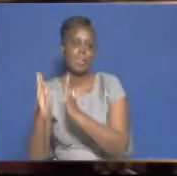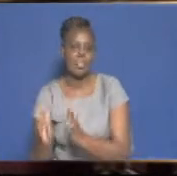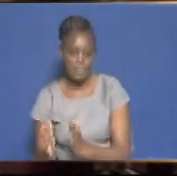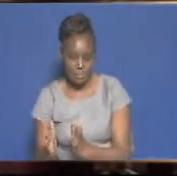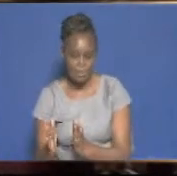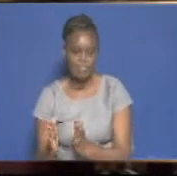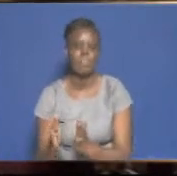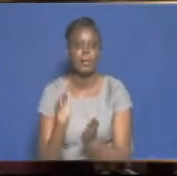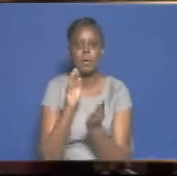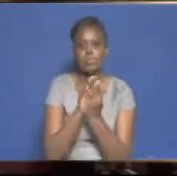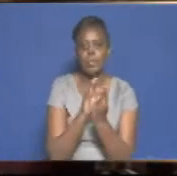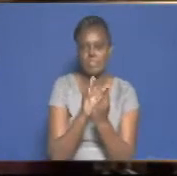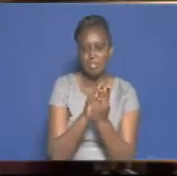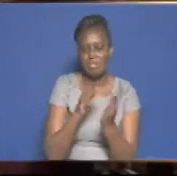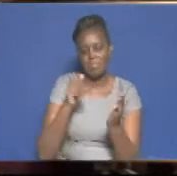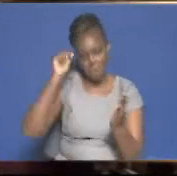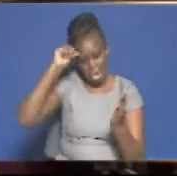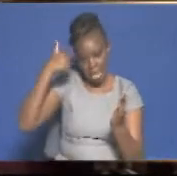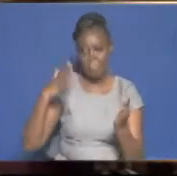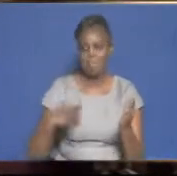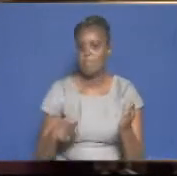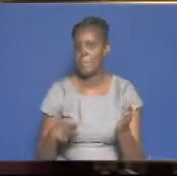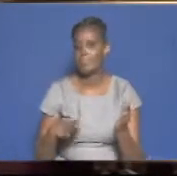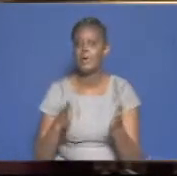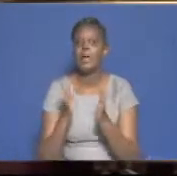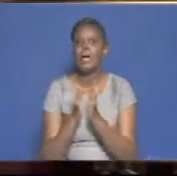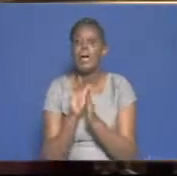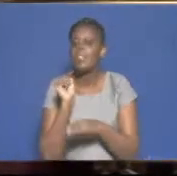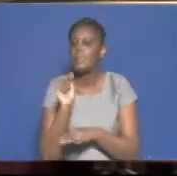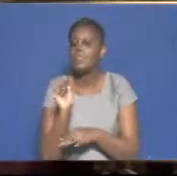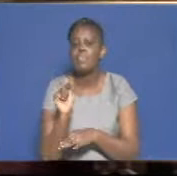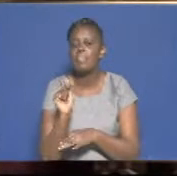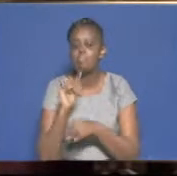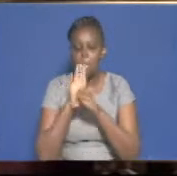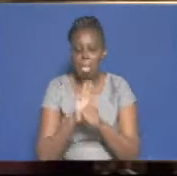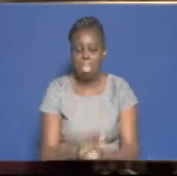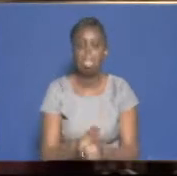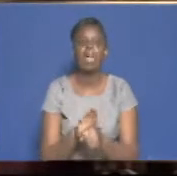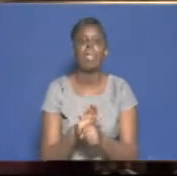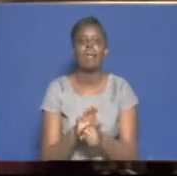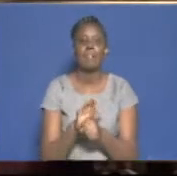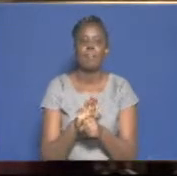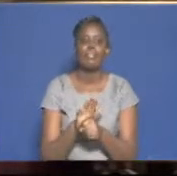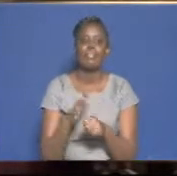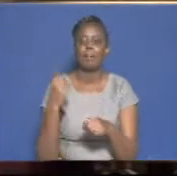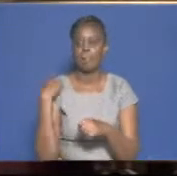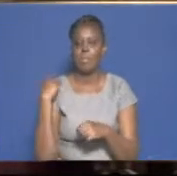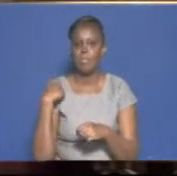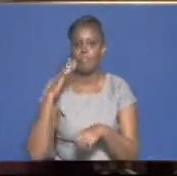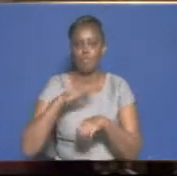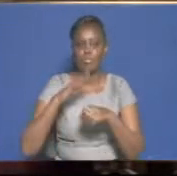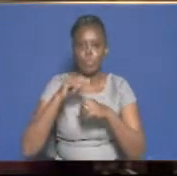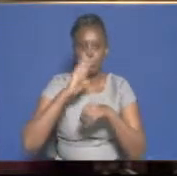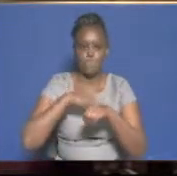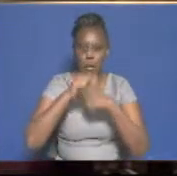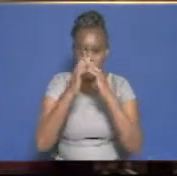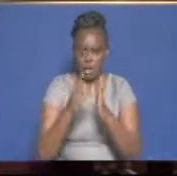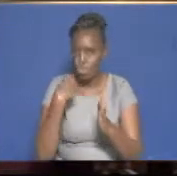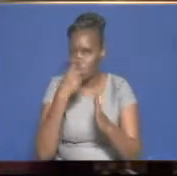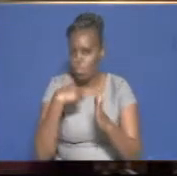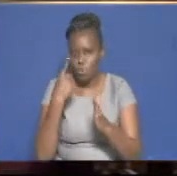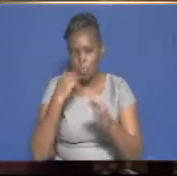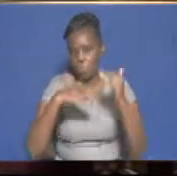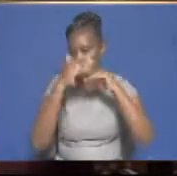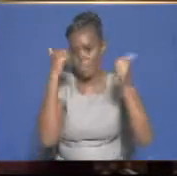a preserve of the elite and will disenfranchise a number of good leaders who may not have